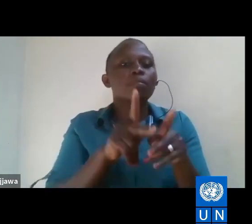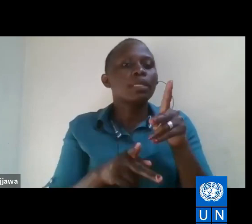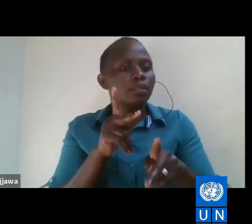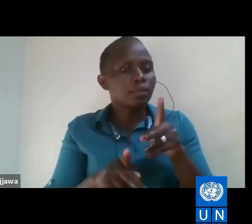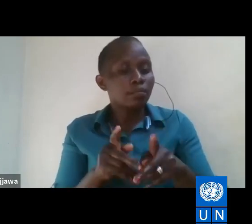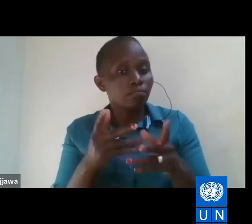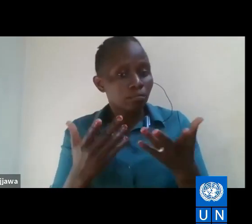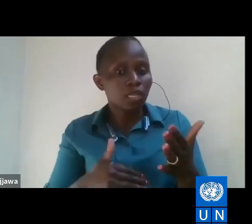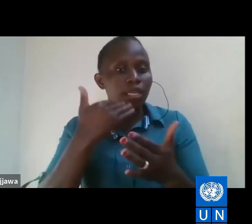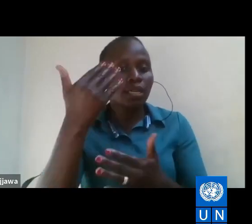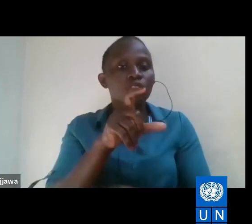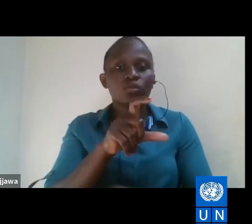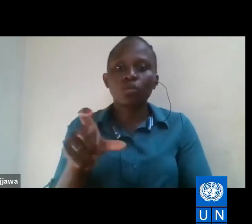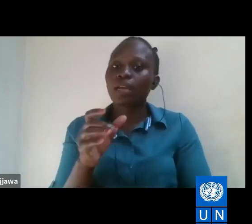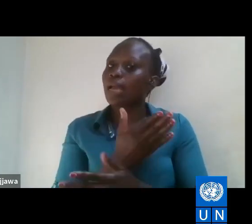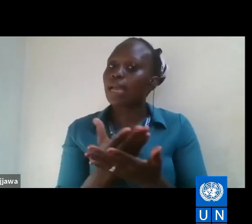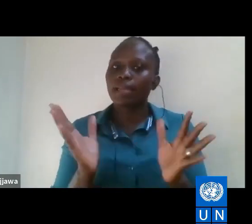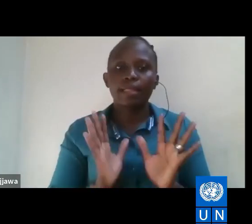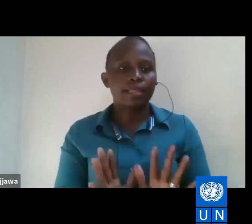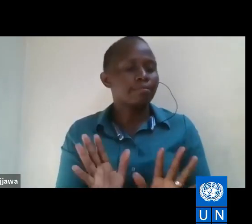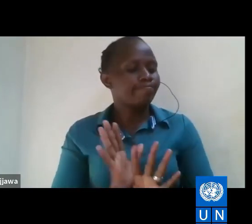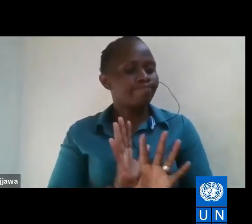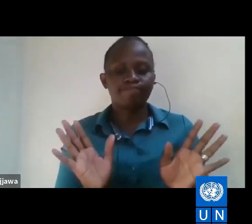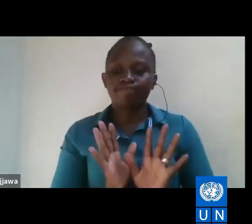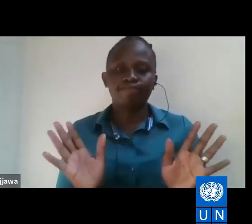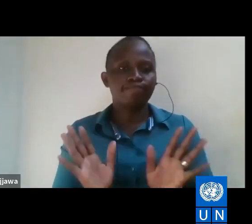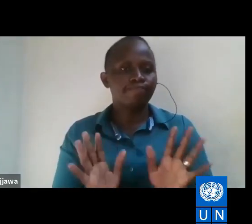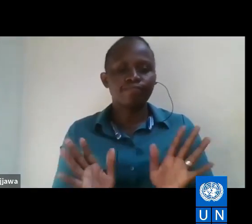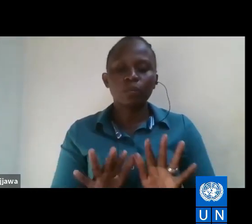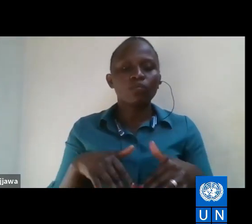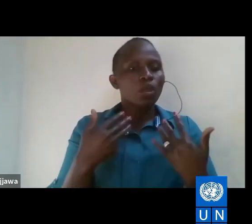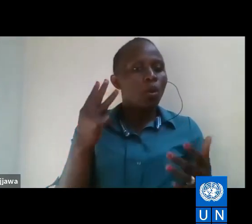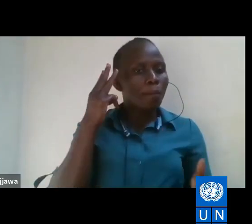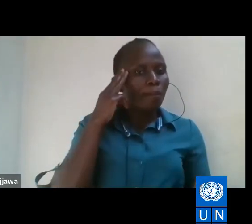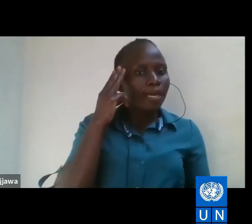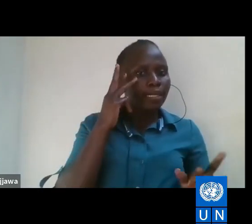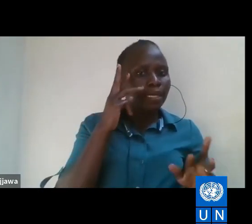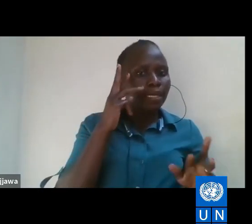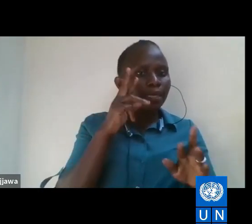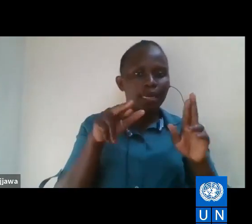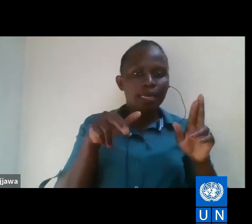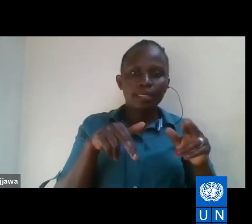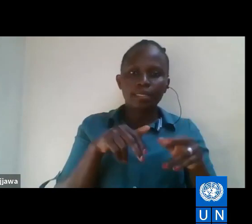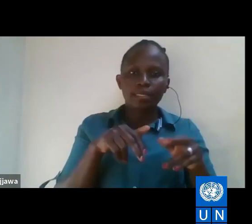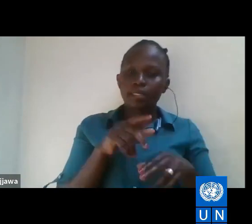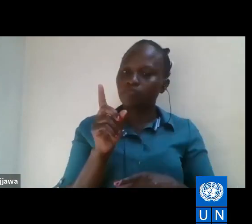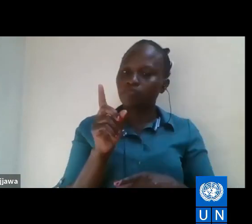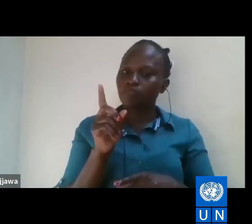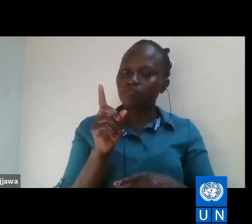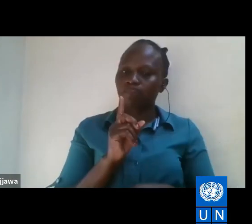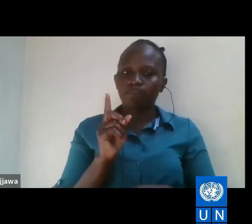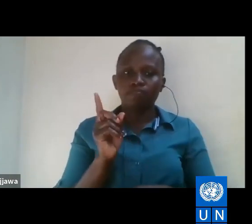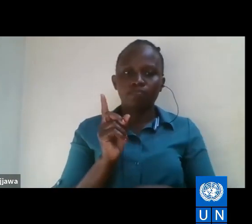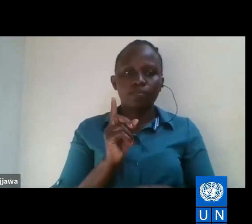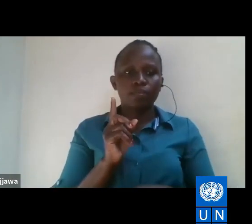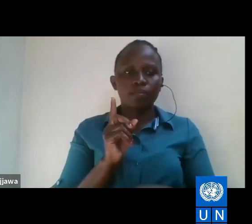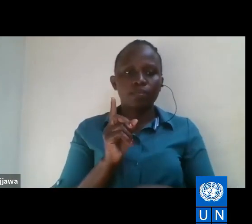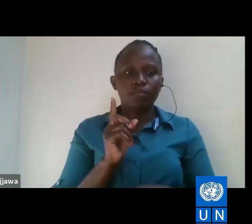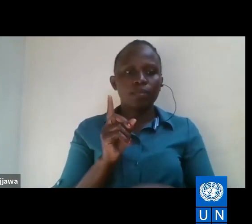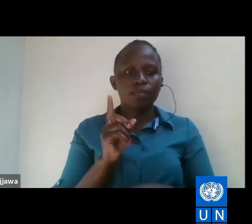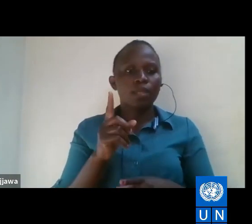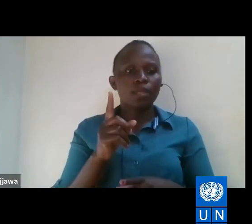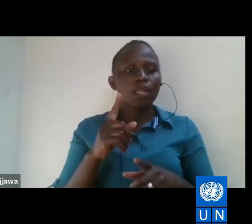week, we're not doing anything in terms of these sessions or the masterclasses. So the goal of next week is to make sure that everyone has signed up fully